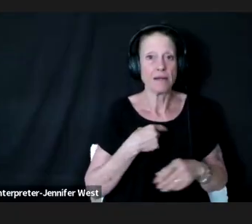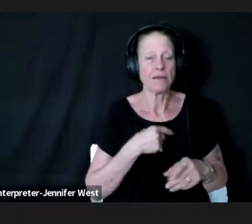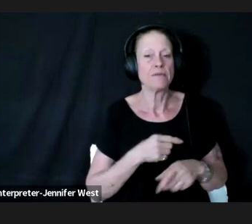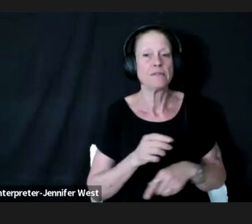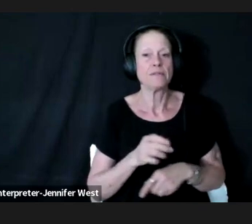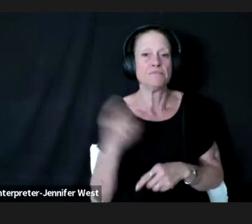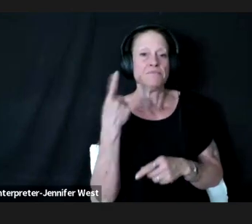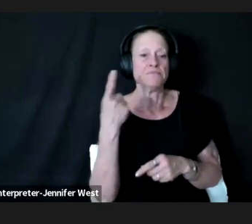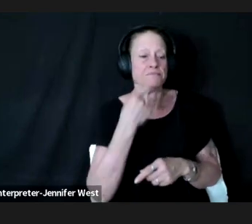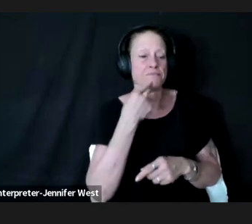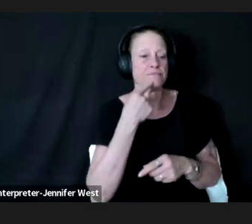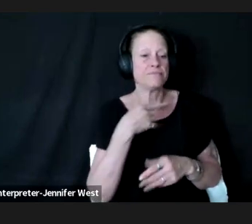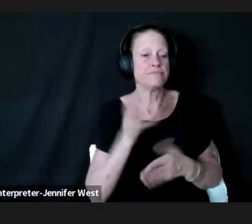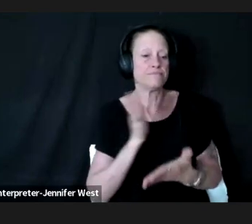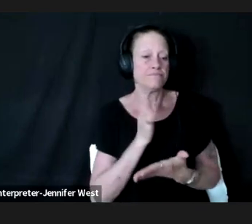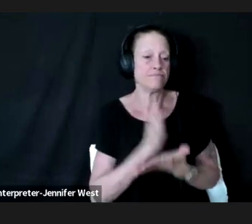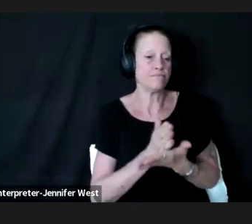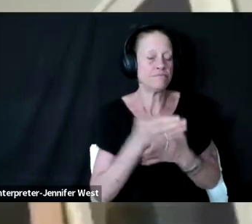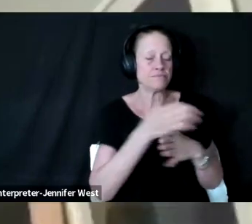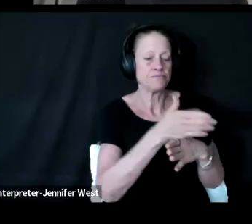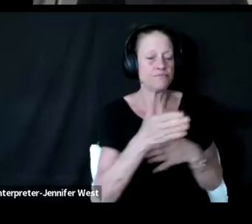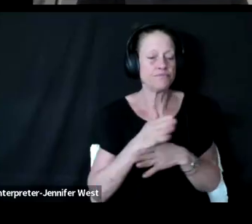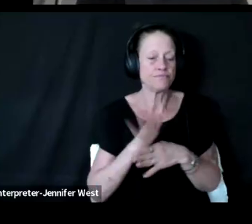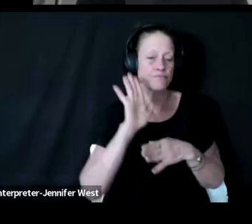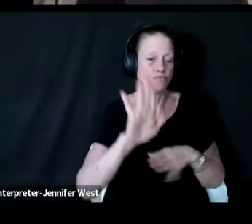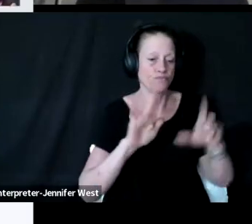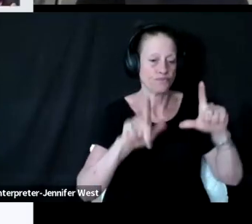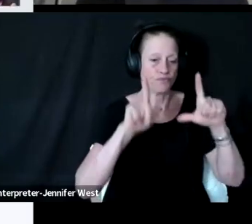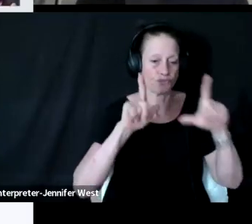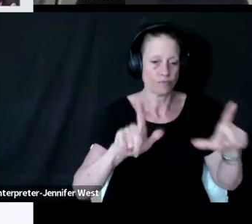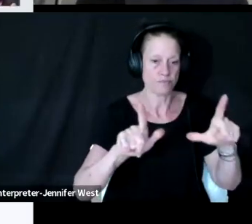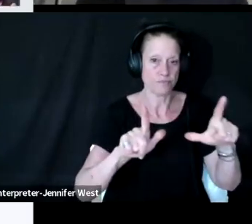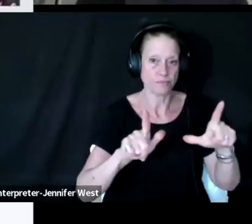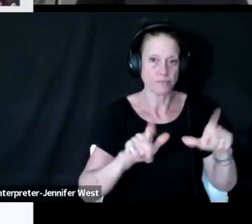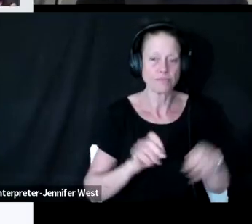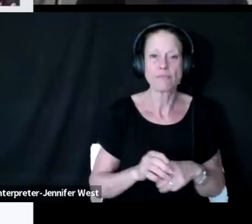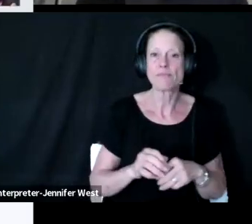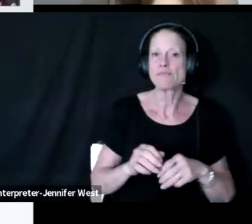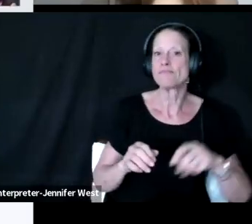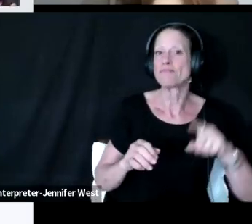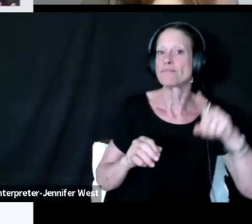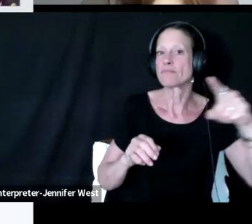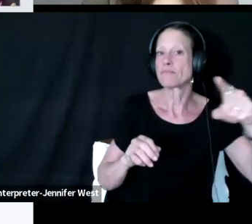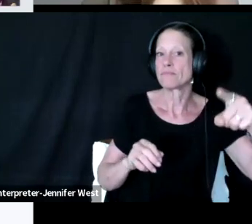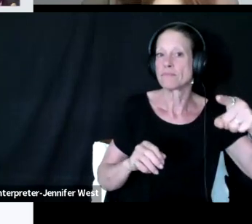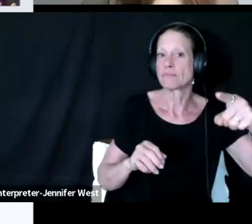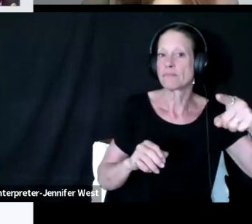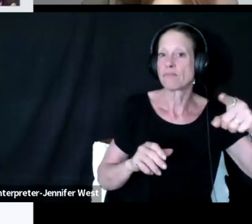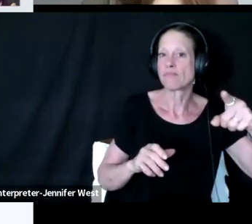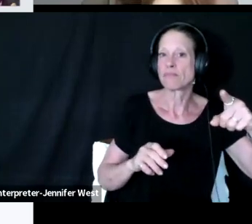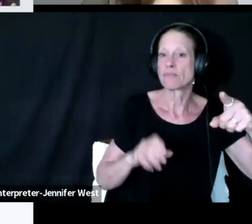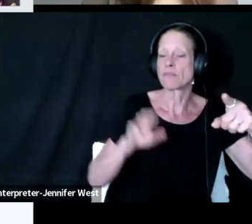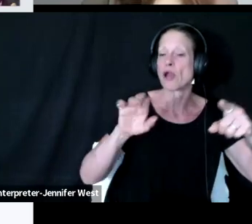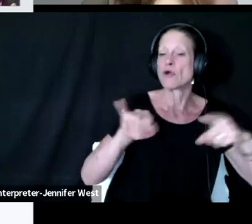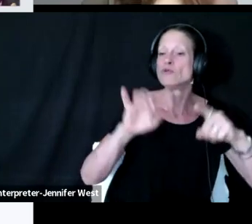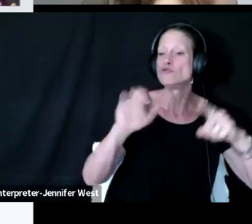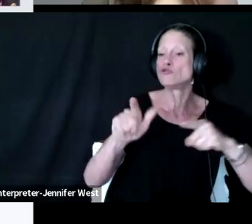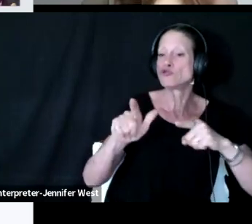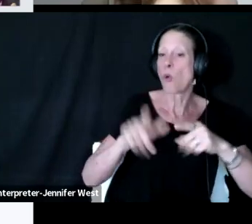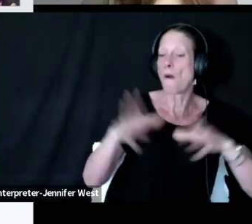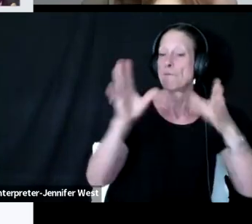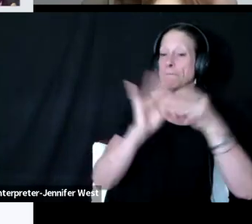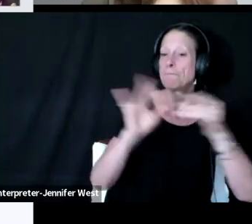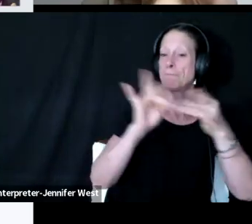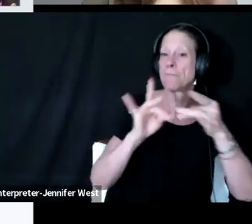Okay. Okay. Yep. Yeah. So under any categories, Joel mentioned that you can create additional categories